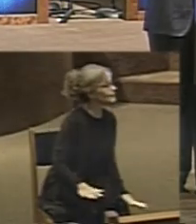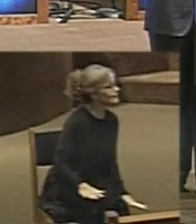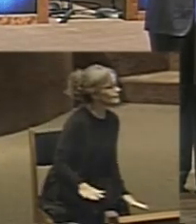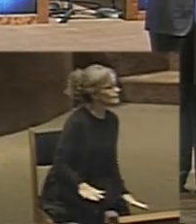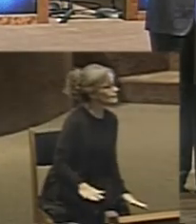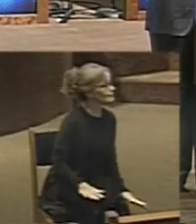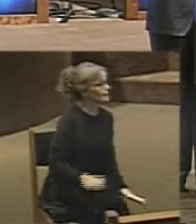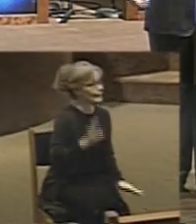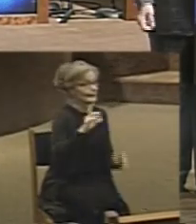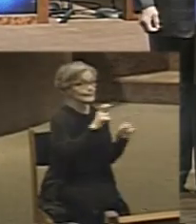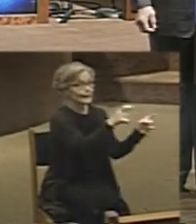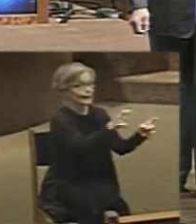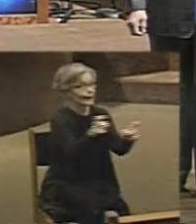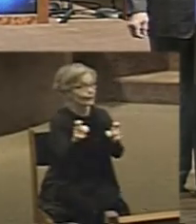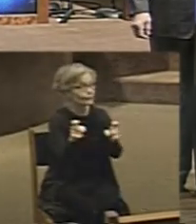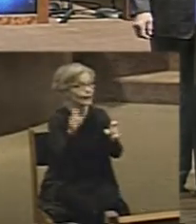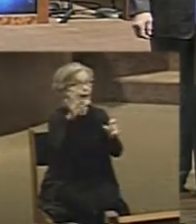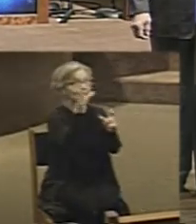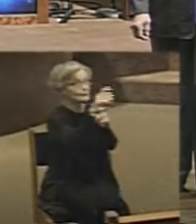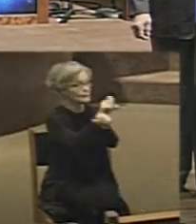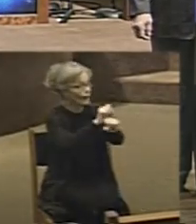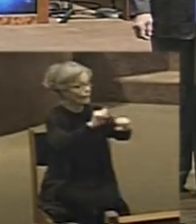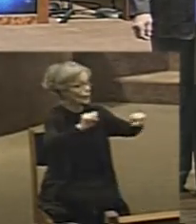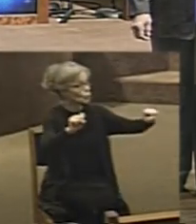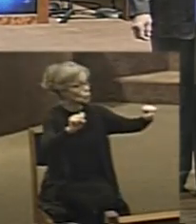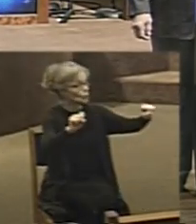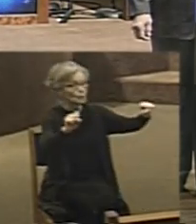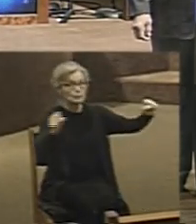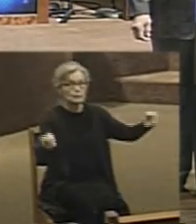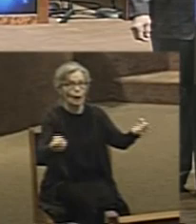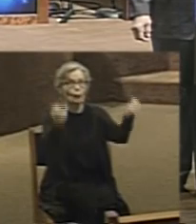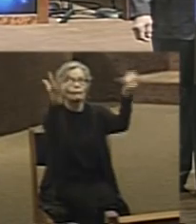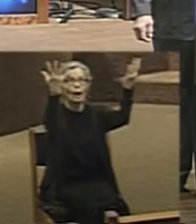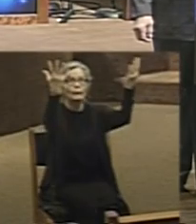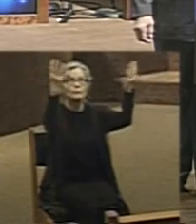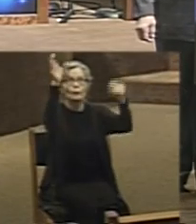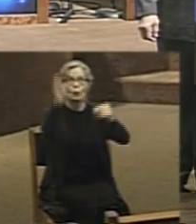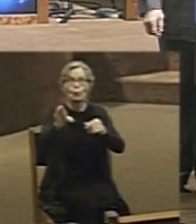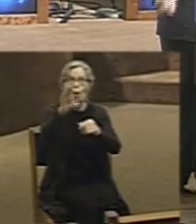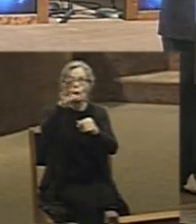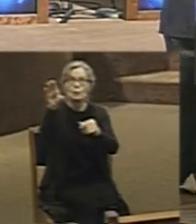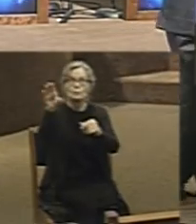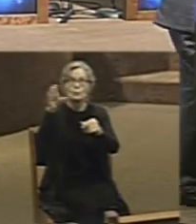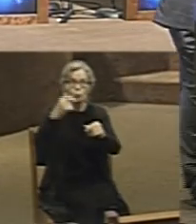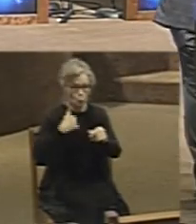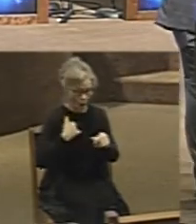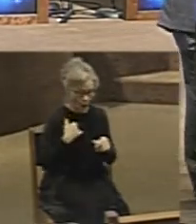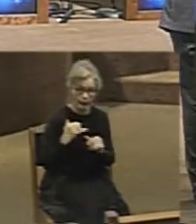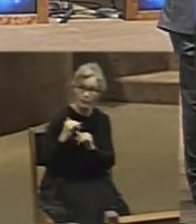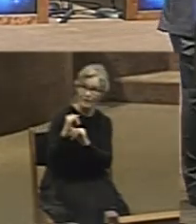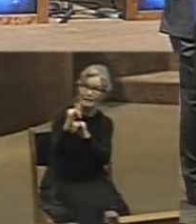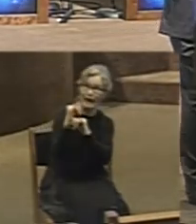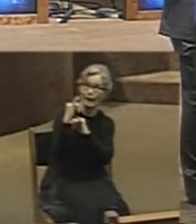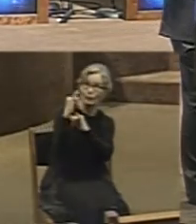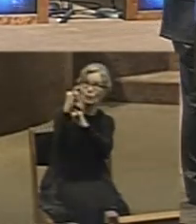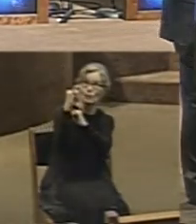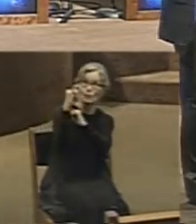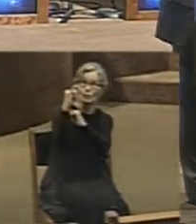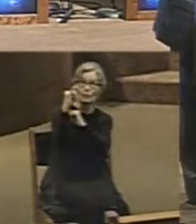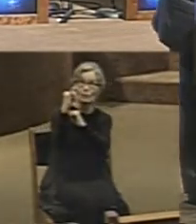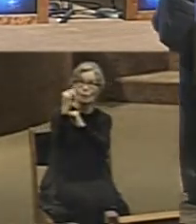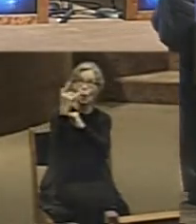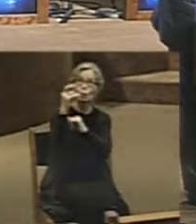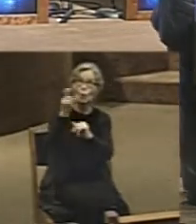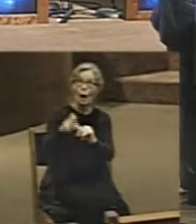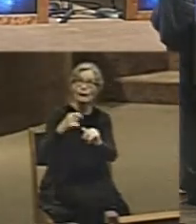and His salvific sacrifice? thine ears